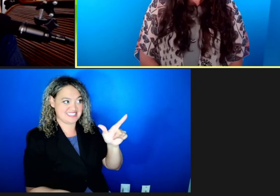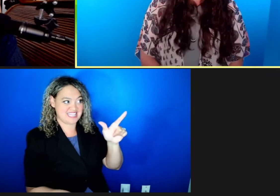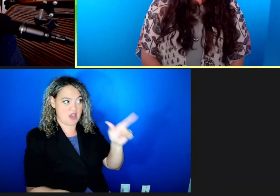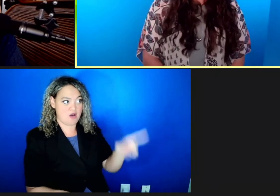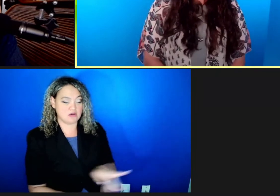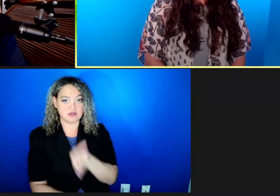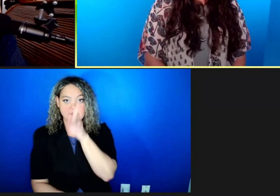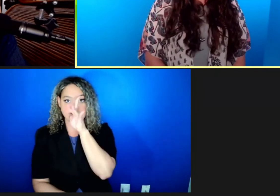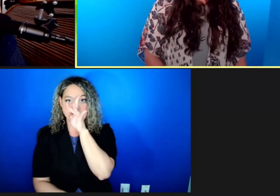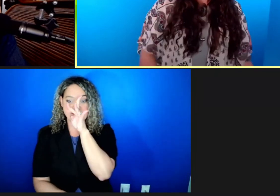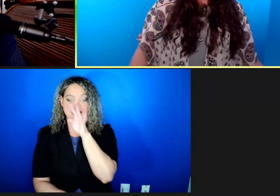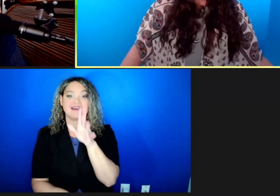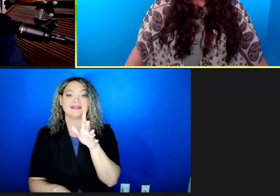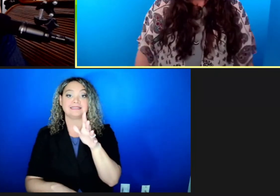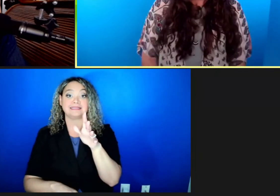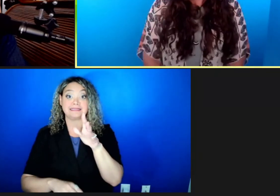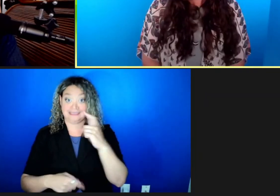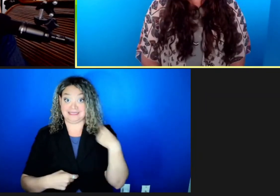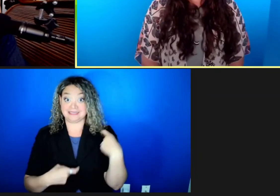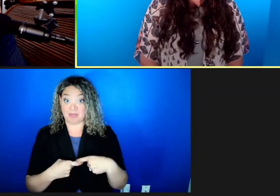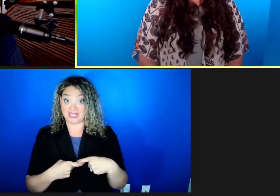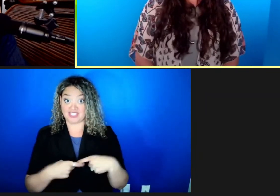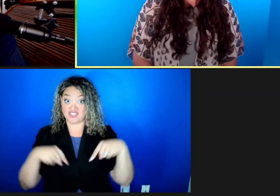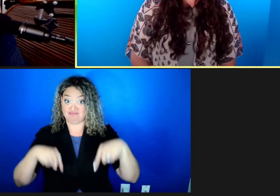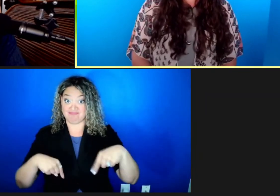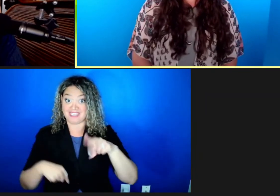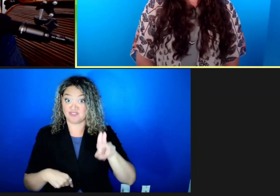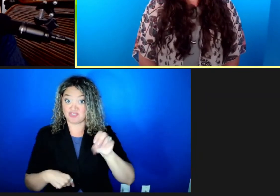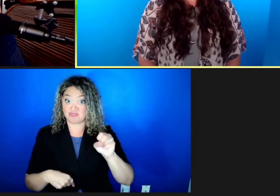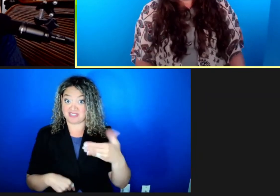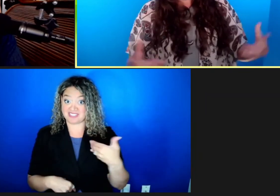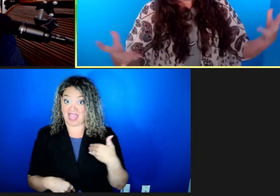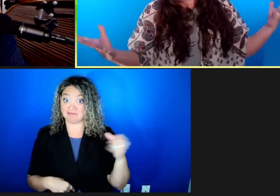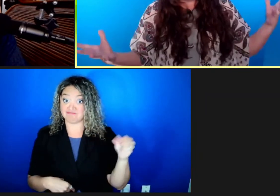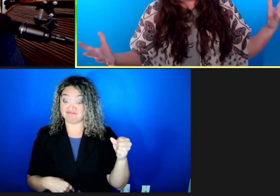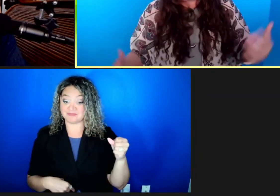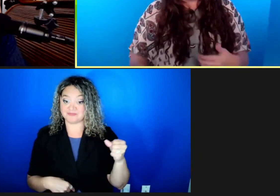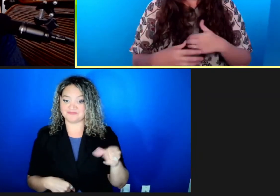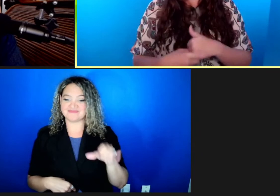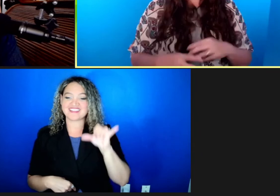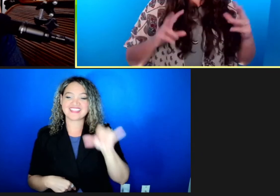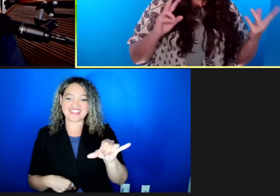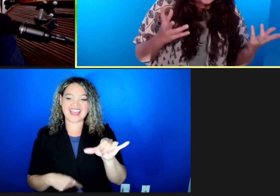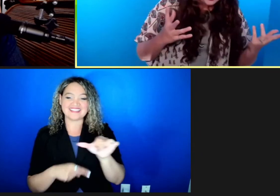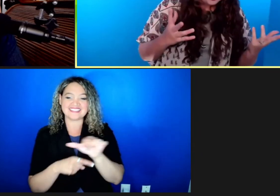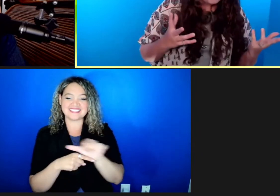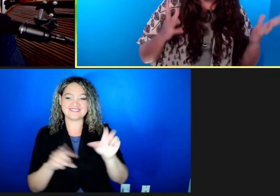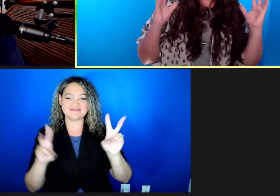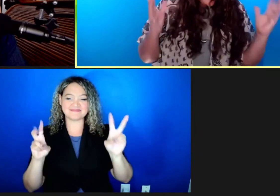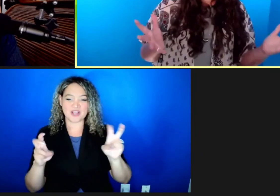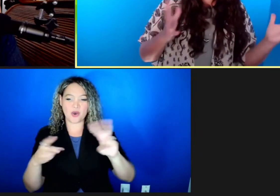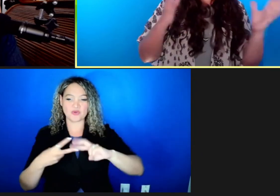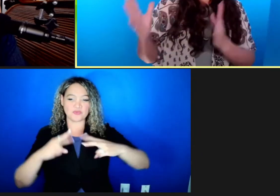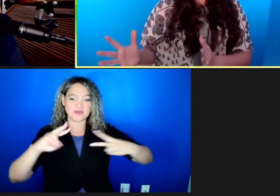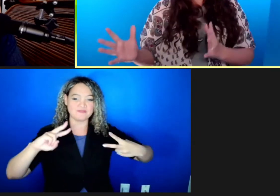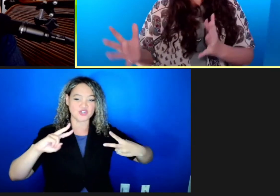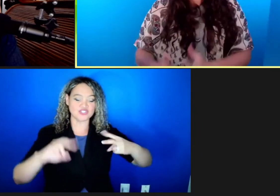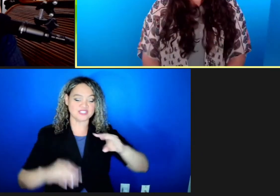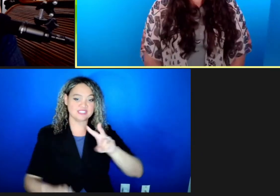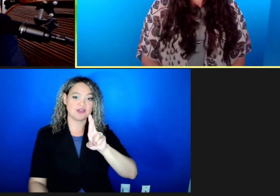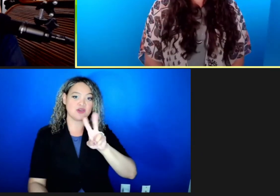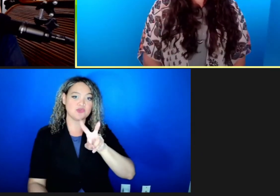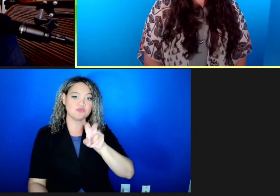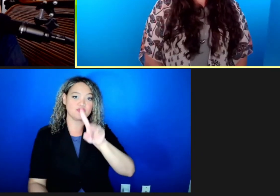Spanish quite often here in the States. So yeah, but that's the practice of reverse interpreting, which is